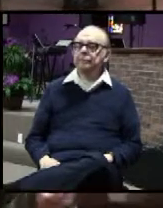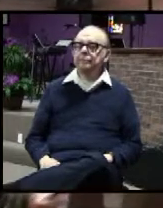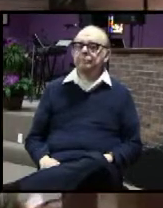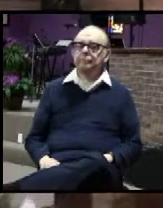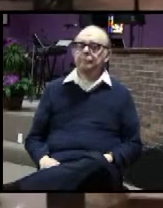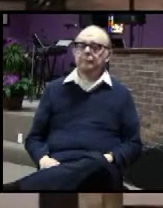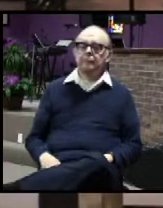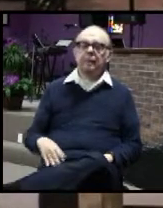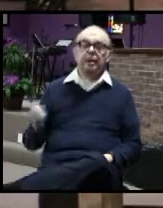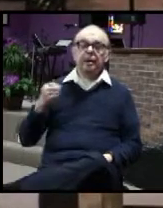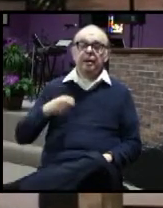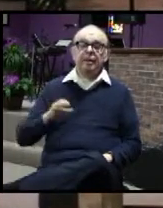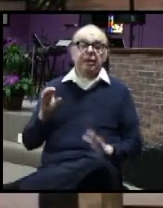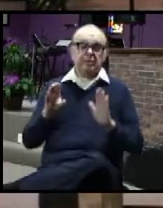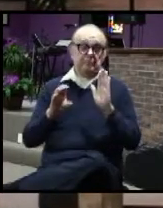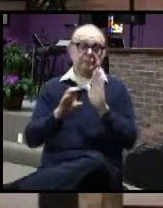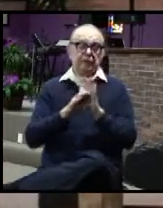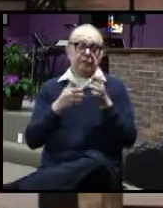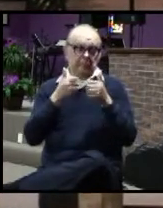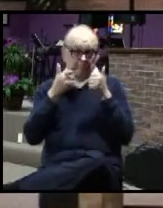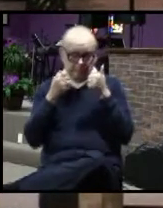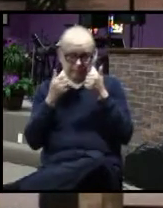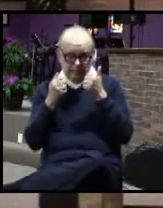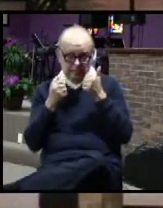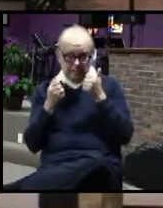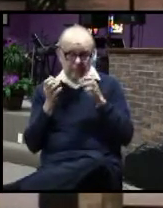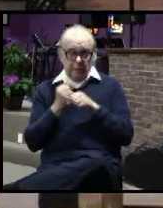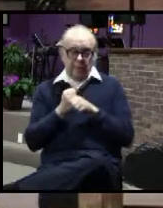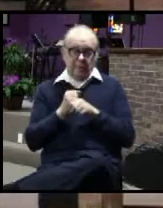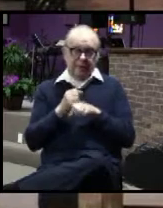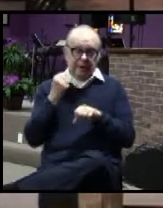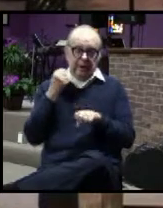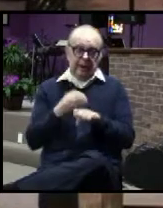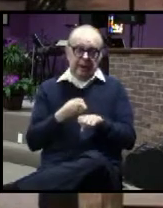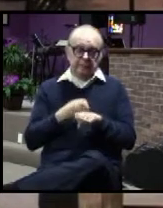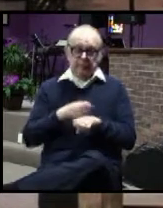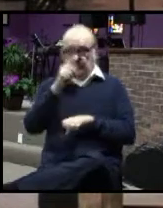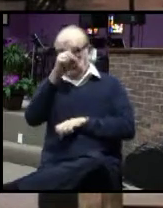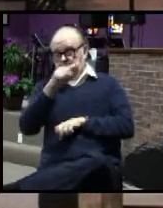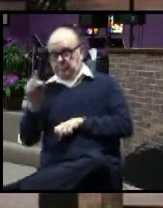Take a picture, but just don't get struck by lightning, okay?